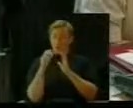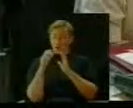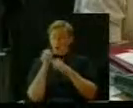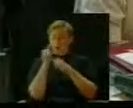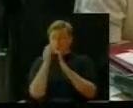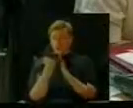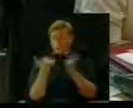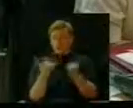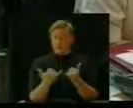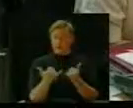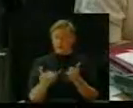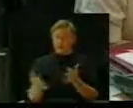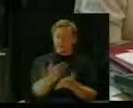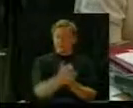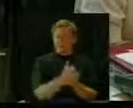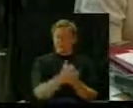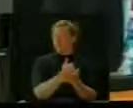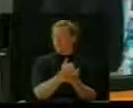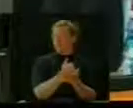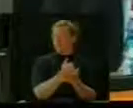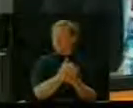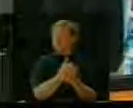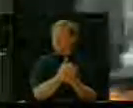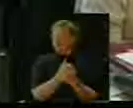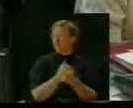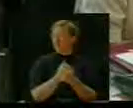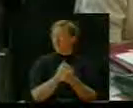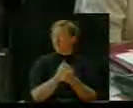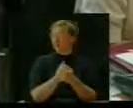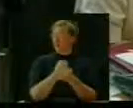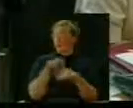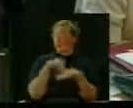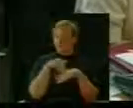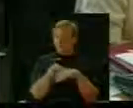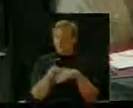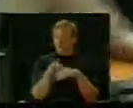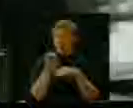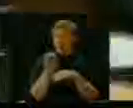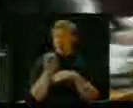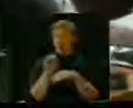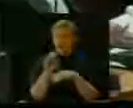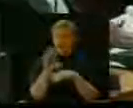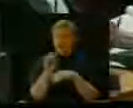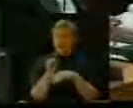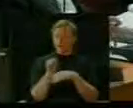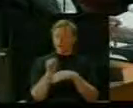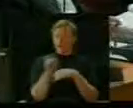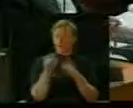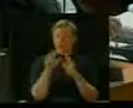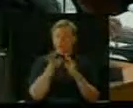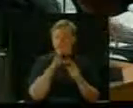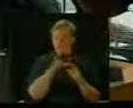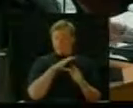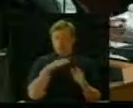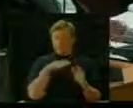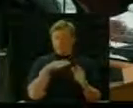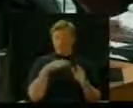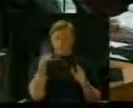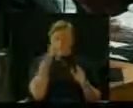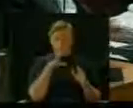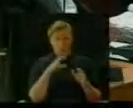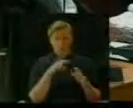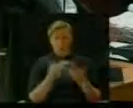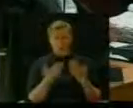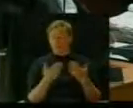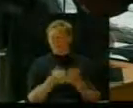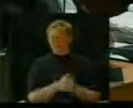gather information on ethics codes around the state? Well, it is to send to the Ethics Committee a request to look